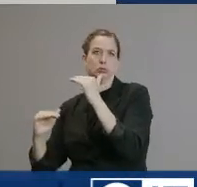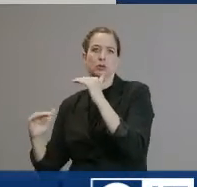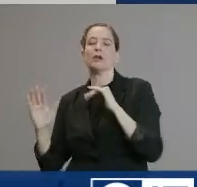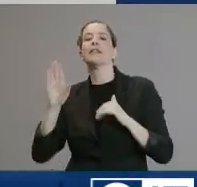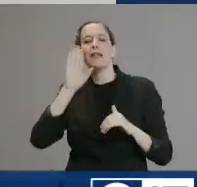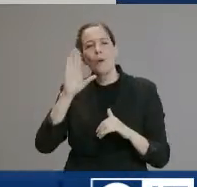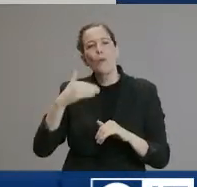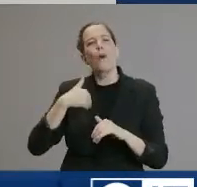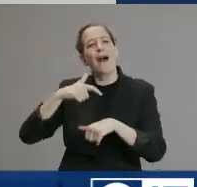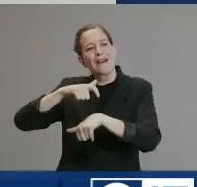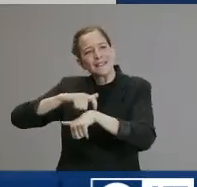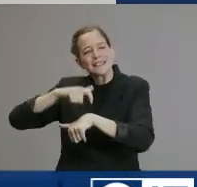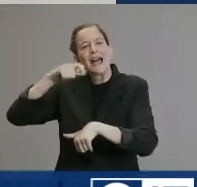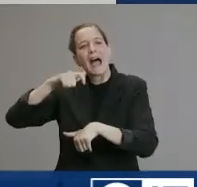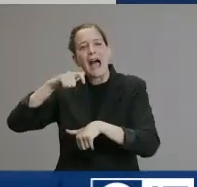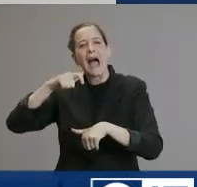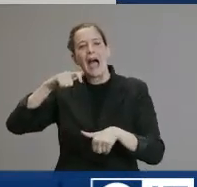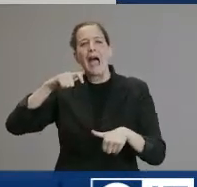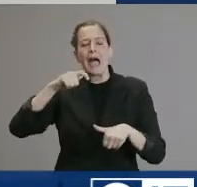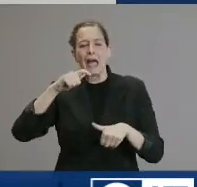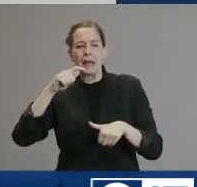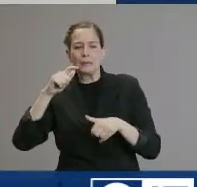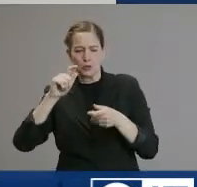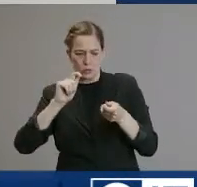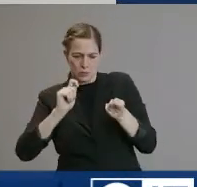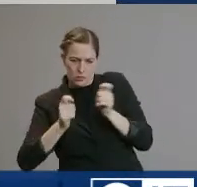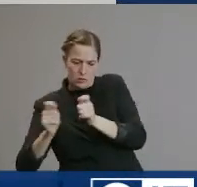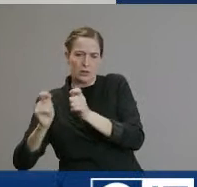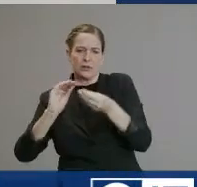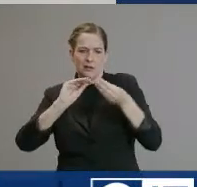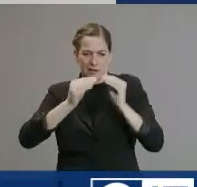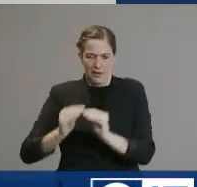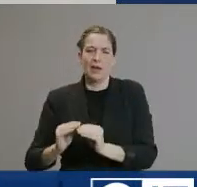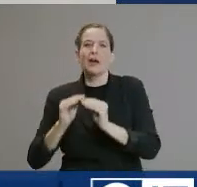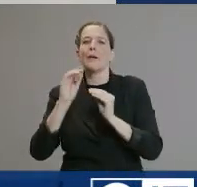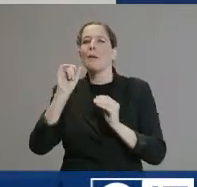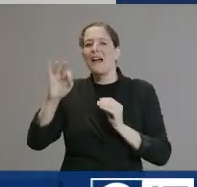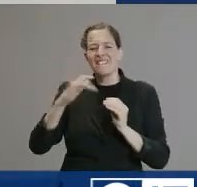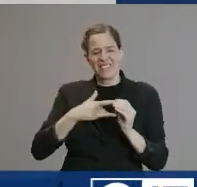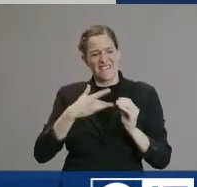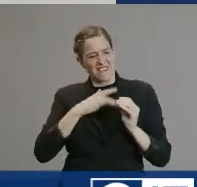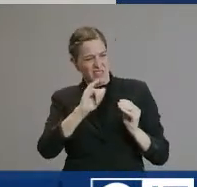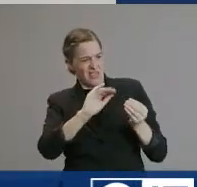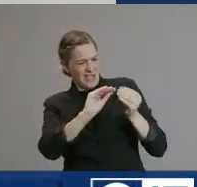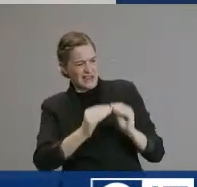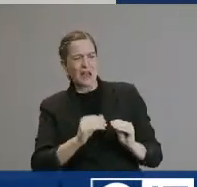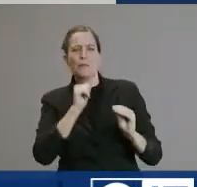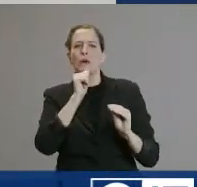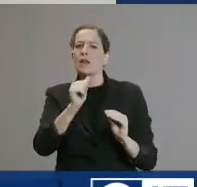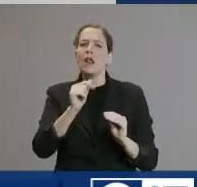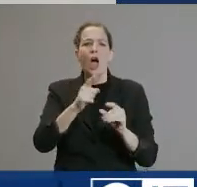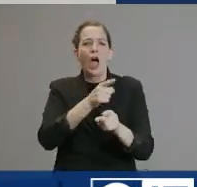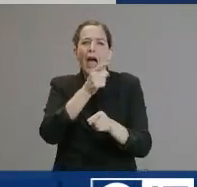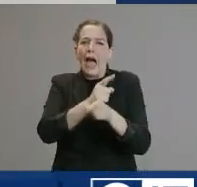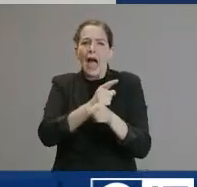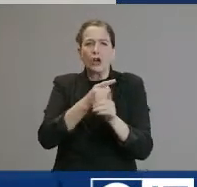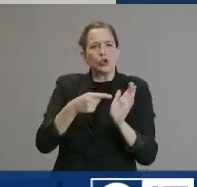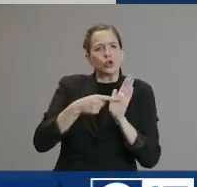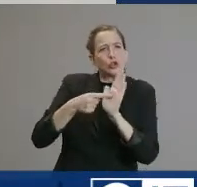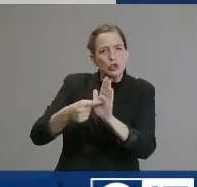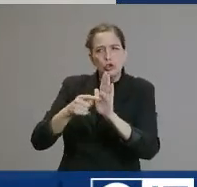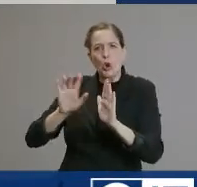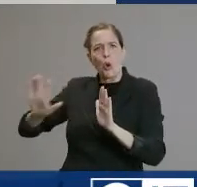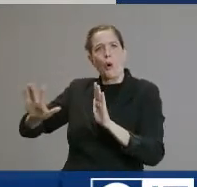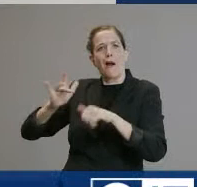a different, like if they feel that the data doesn't accurately represent where they are. But they did attest to the fact that they would